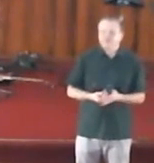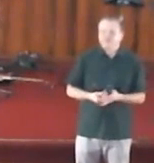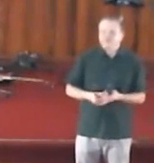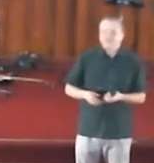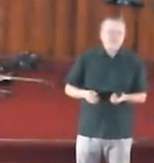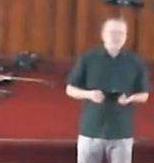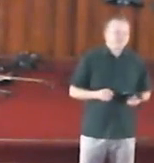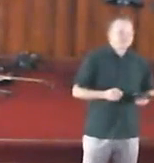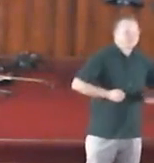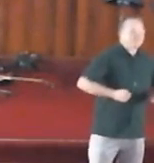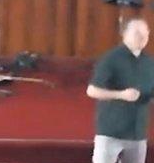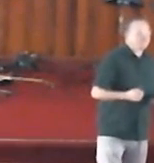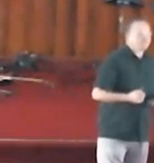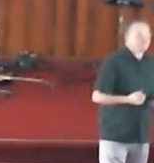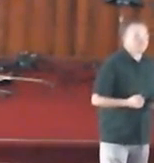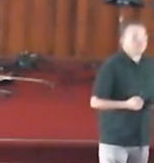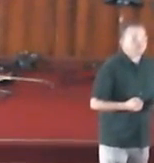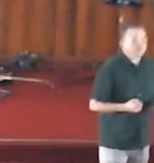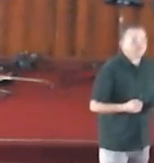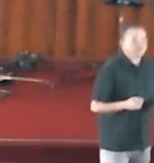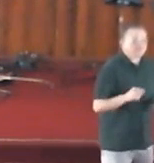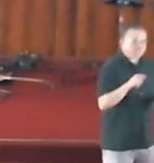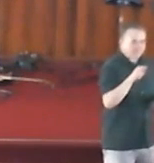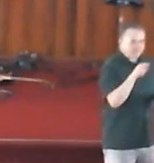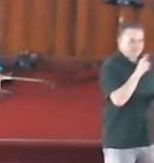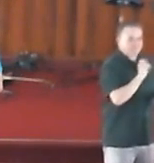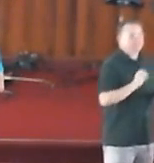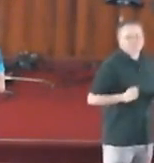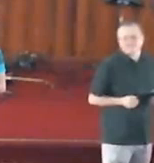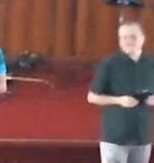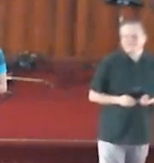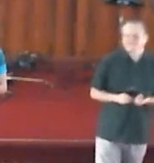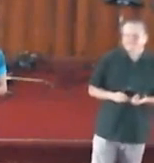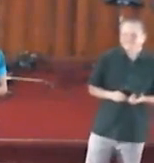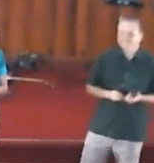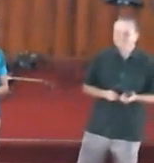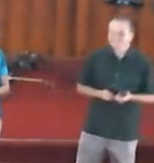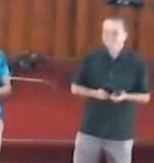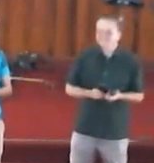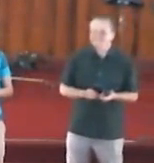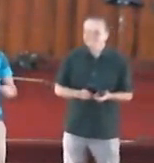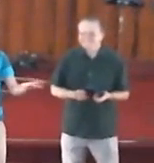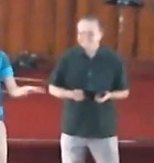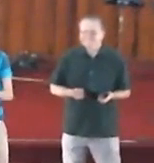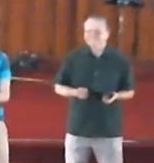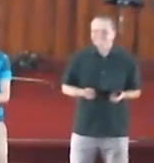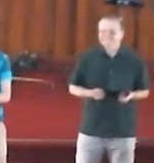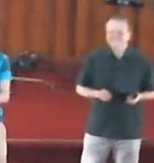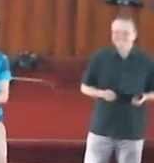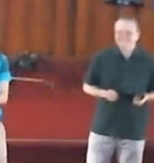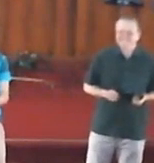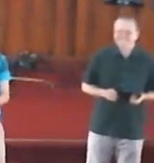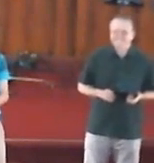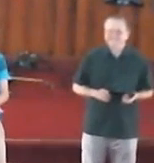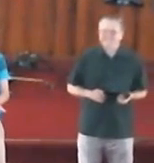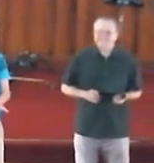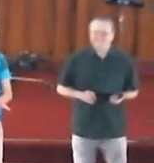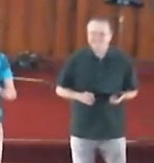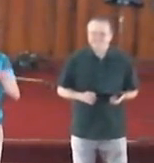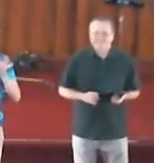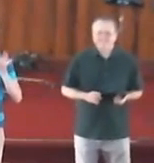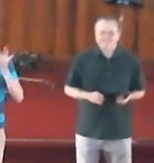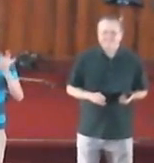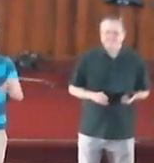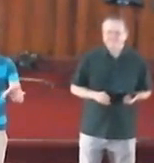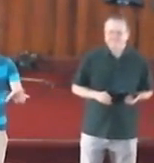situation? Y cada vez que tiembla no necesariamente es un mensaje para ti. And every time the ground shakes, it doesn't necessarily mean that's